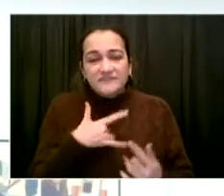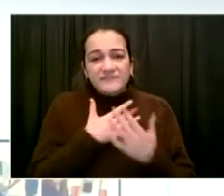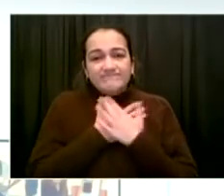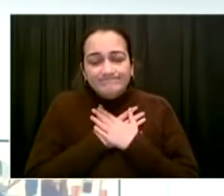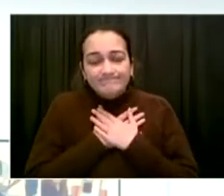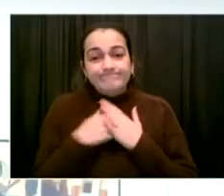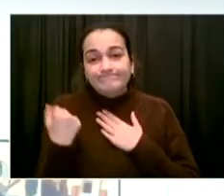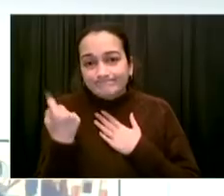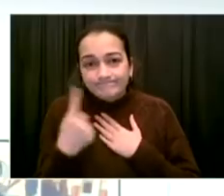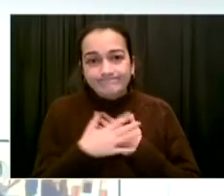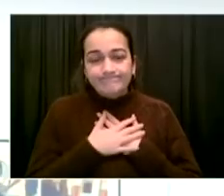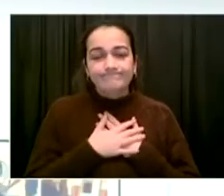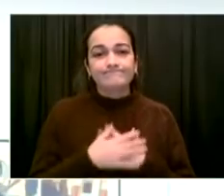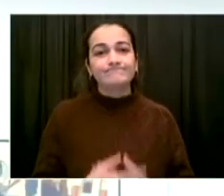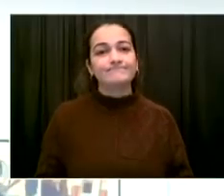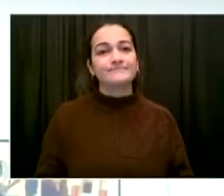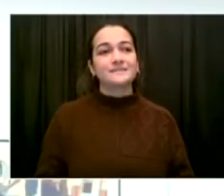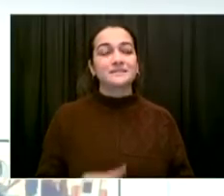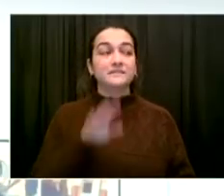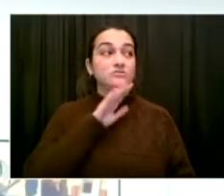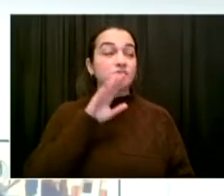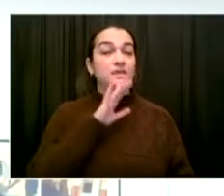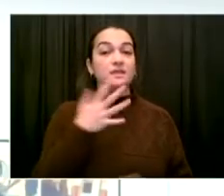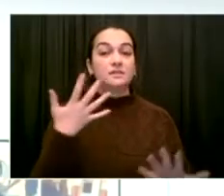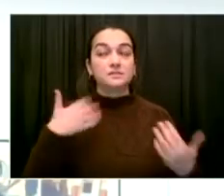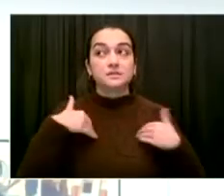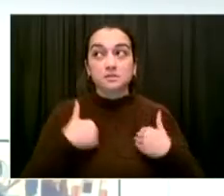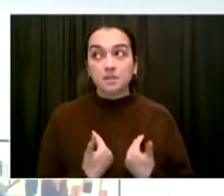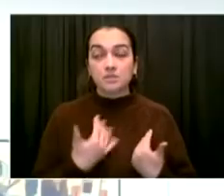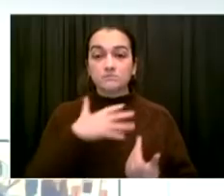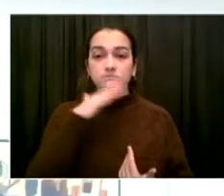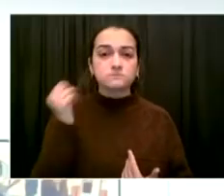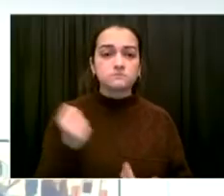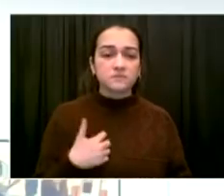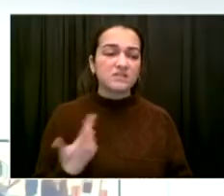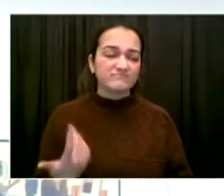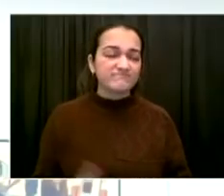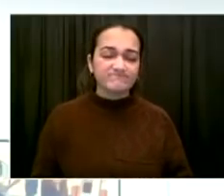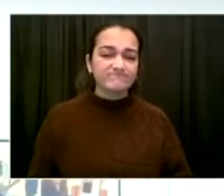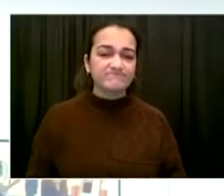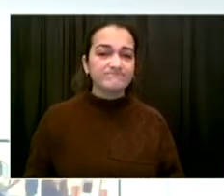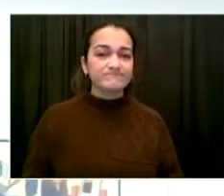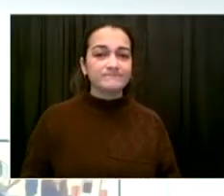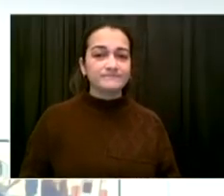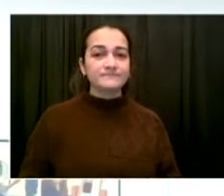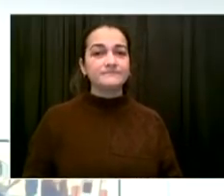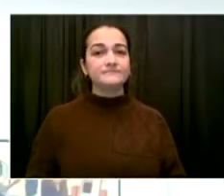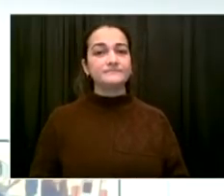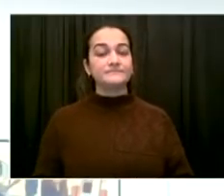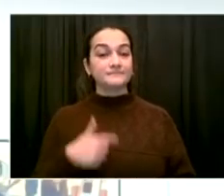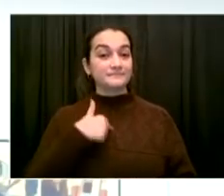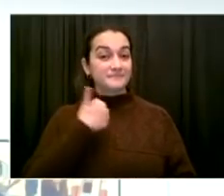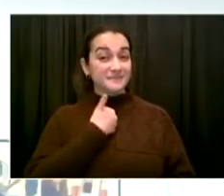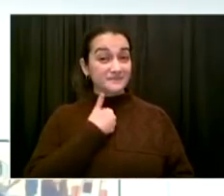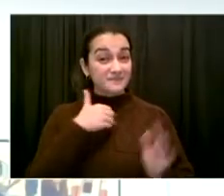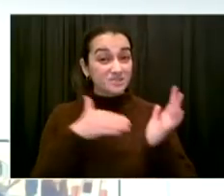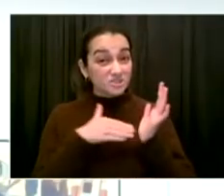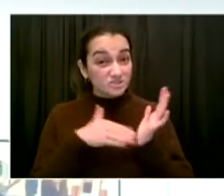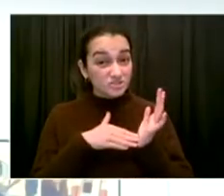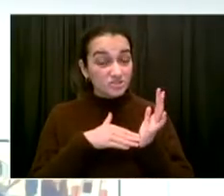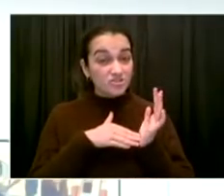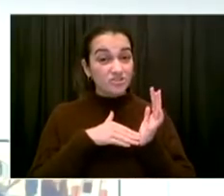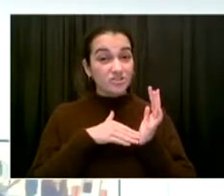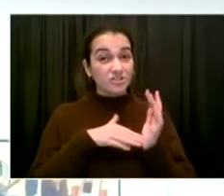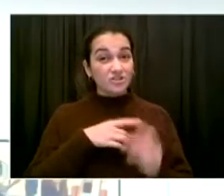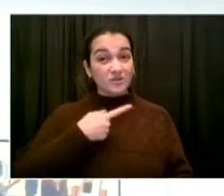as a doctor, I have to say, even though we're all experiencing pandemic fatigue, this virus is not tired of us. And so we